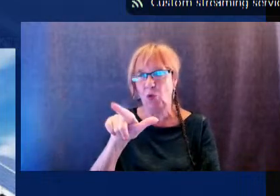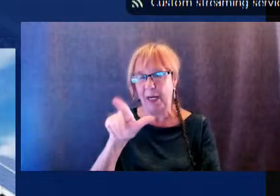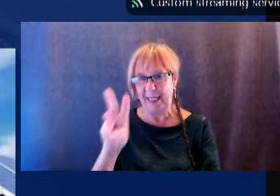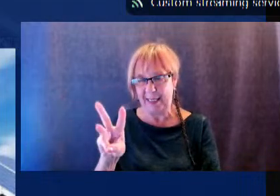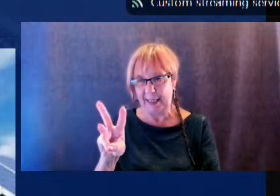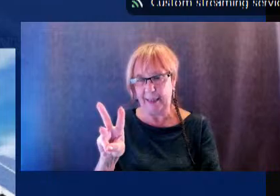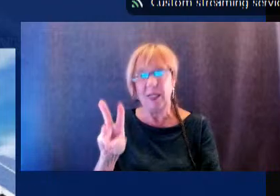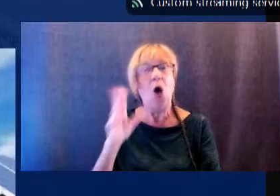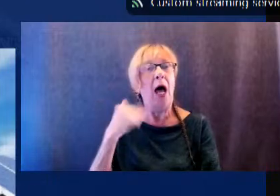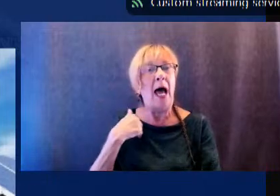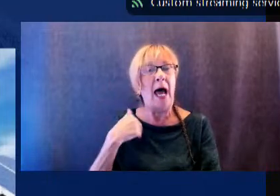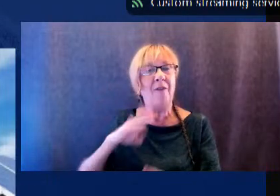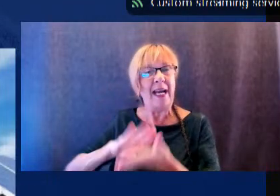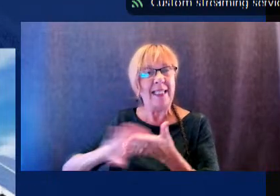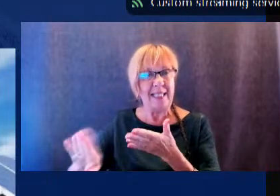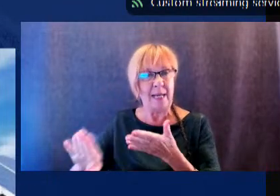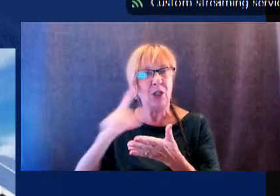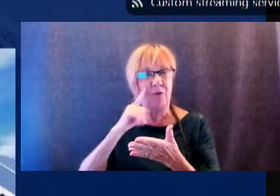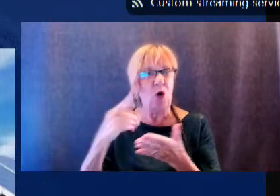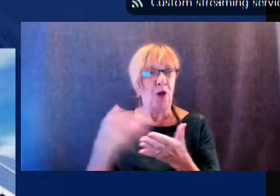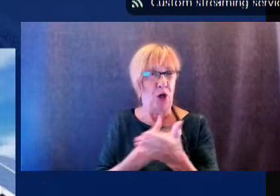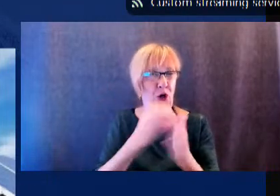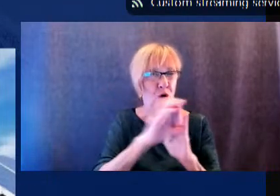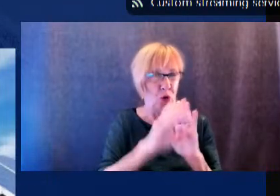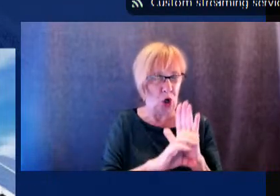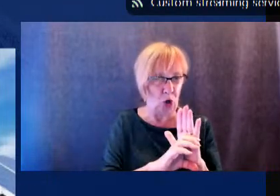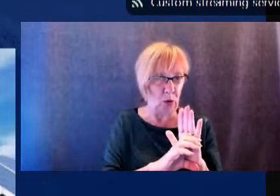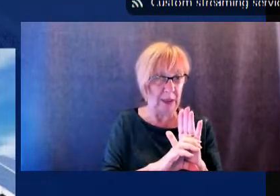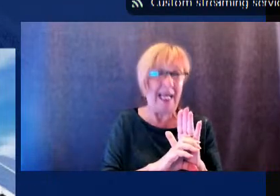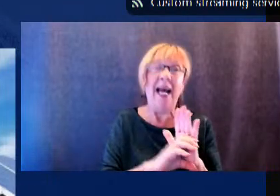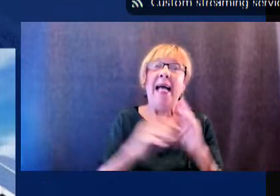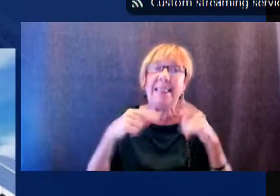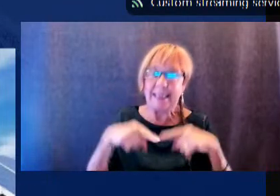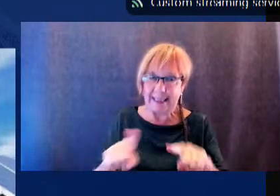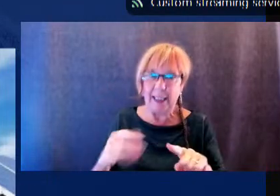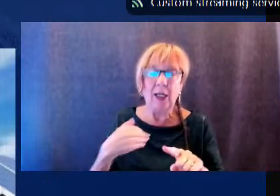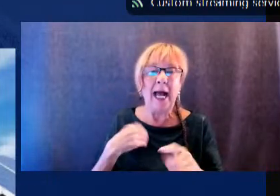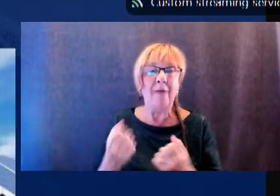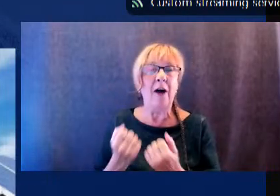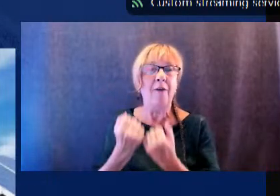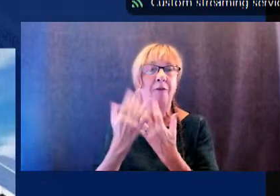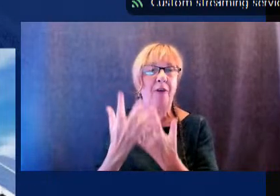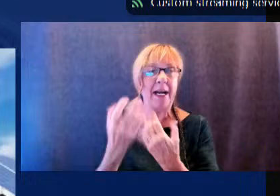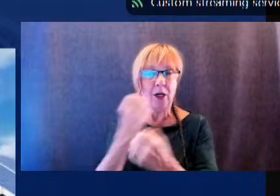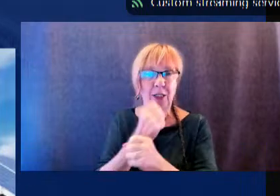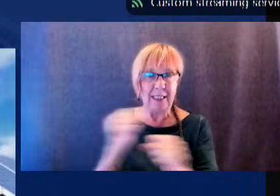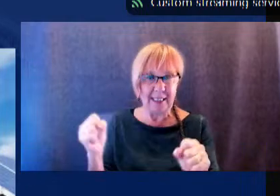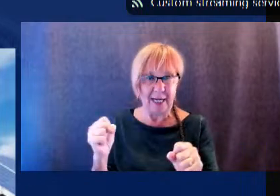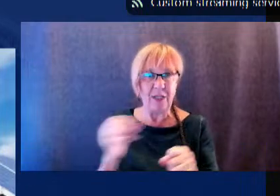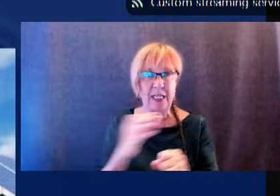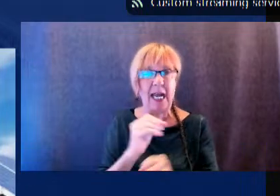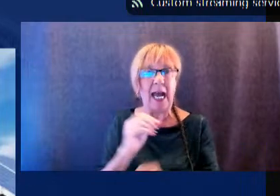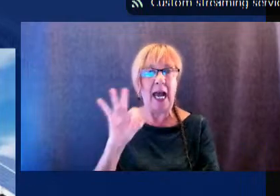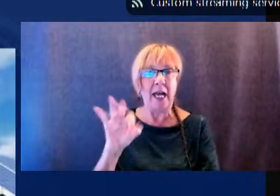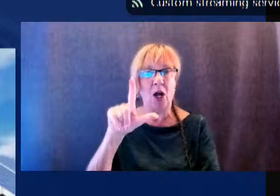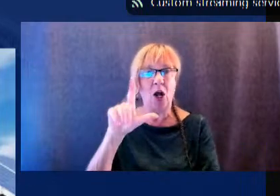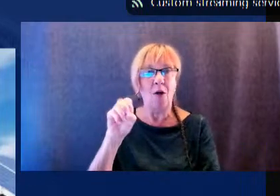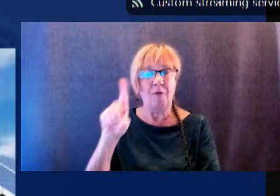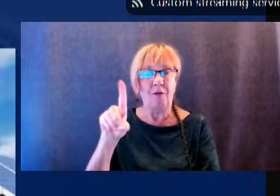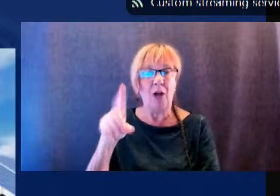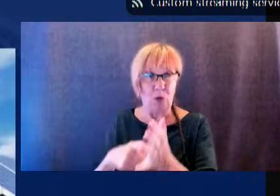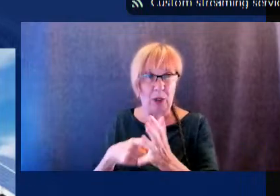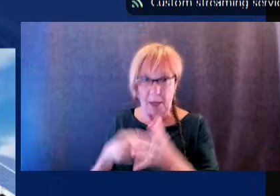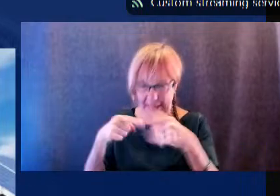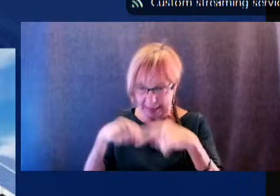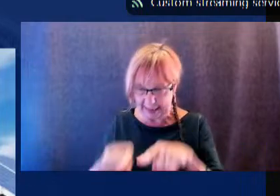residential from the new codes. However, there are some fire safety and flood requirements that are still in effect. So new fire code requirements will